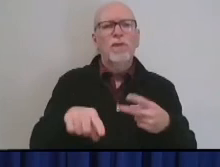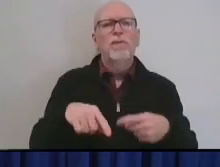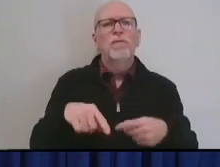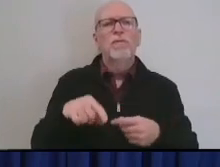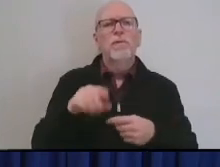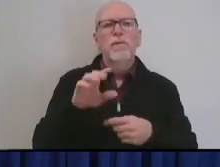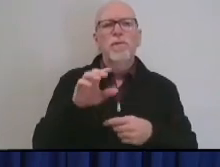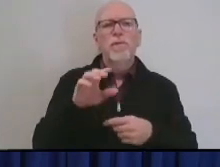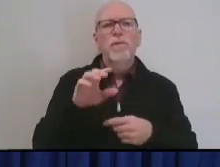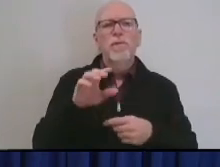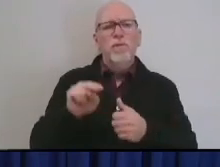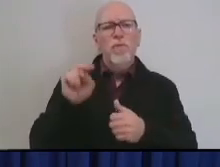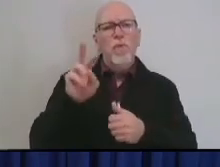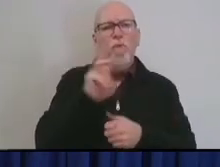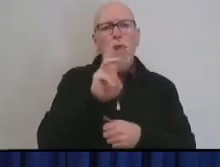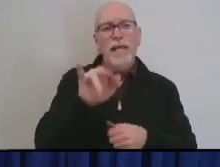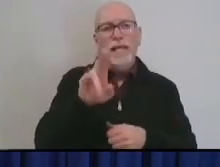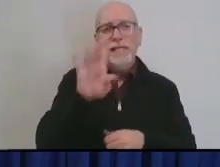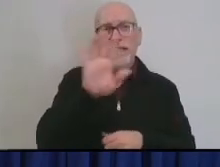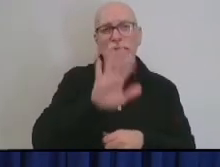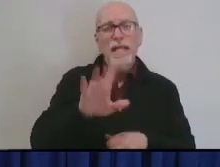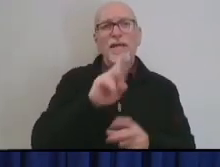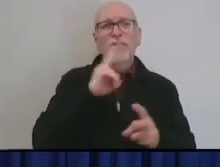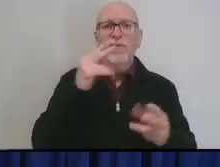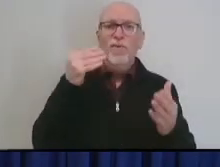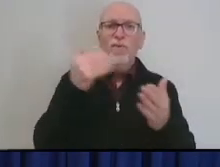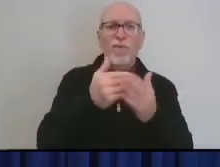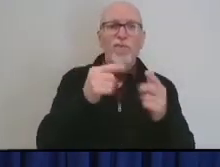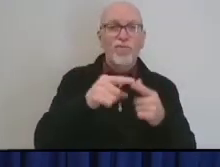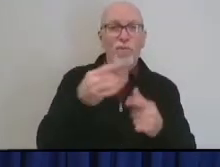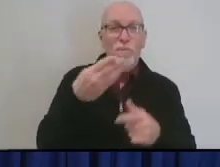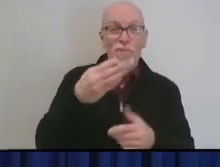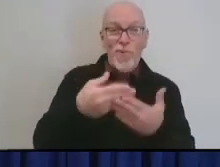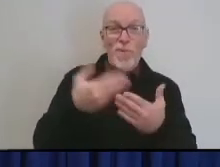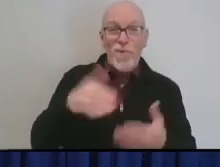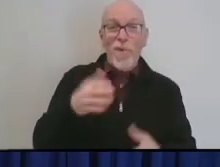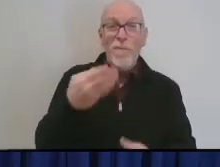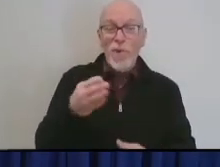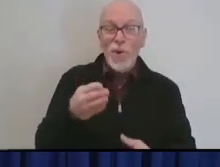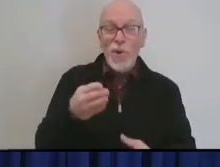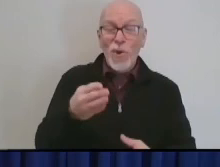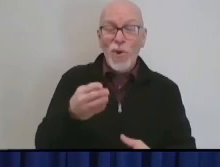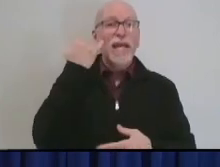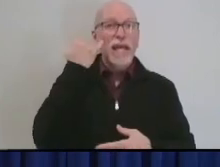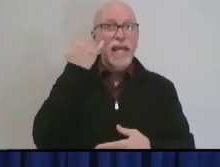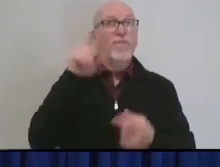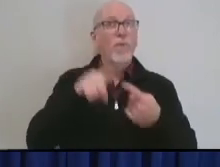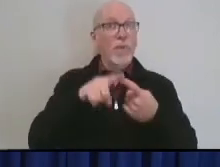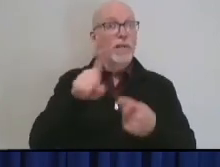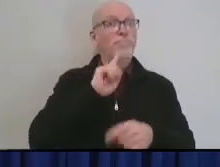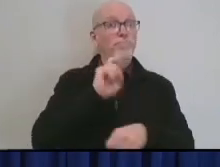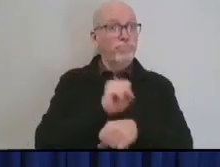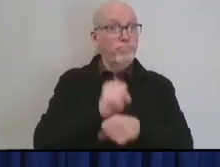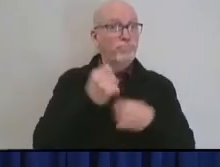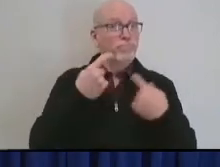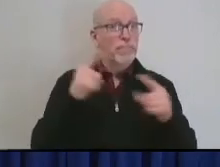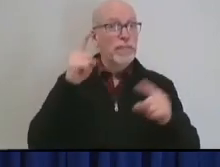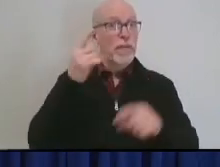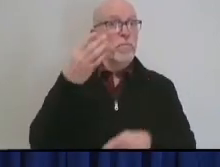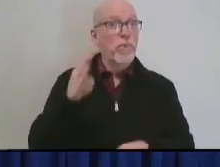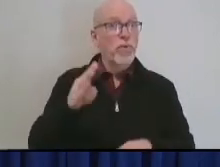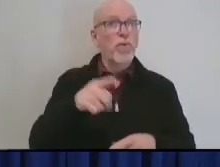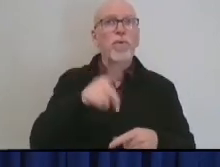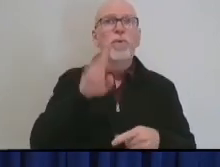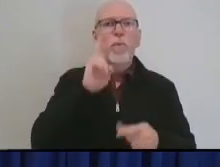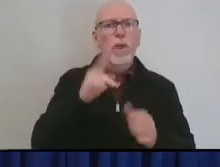Indiana being so close to being in the blue category, if and when they reach that, how will that open things up